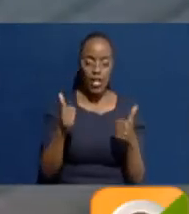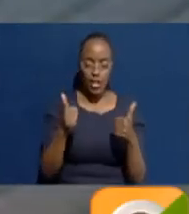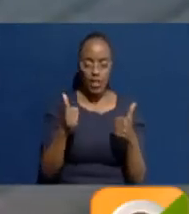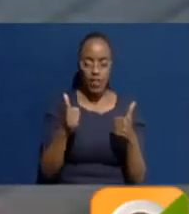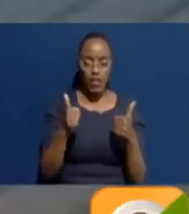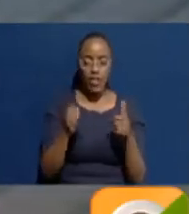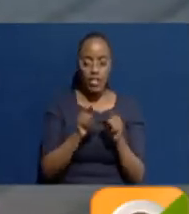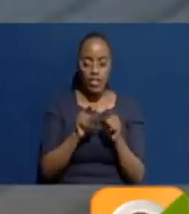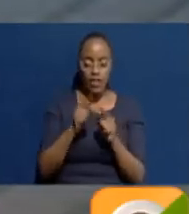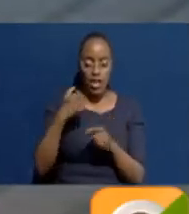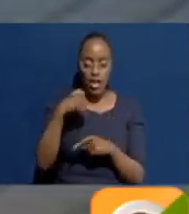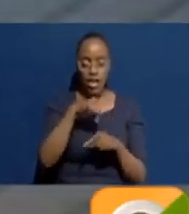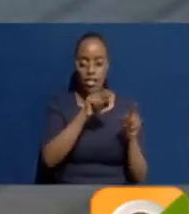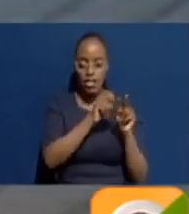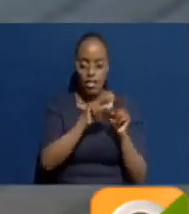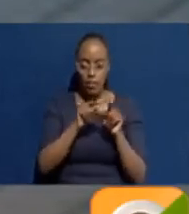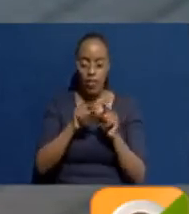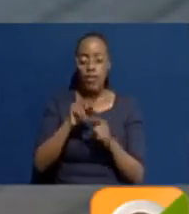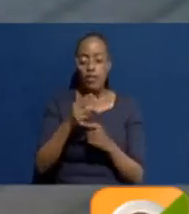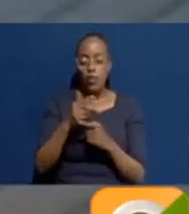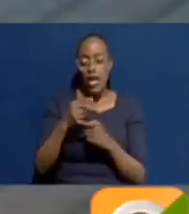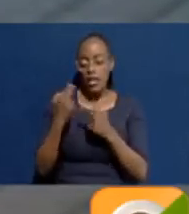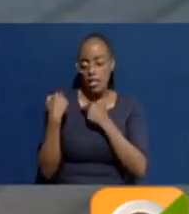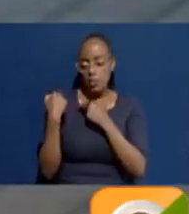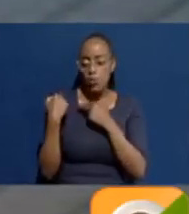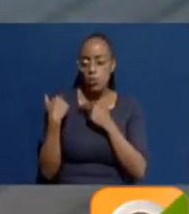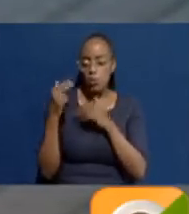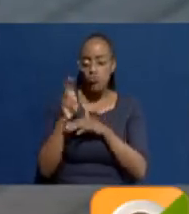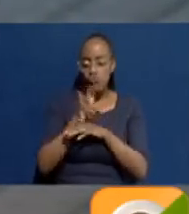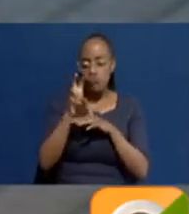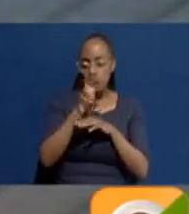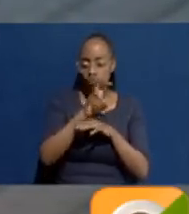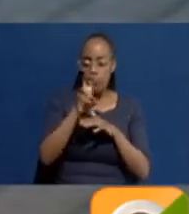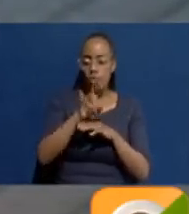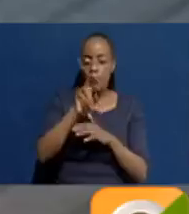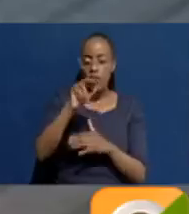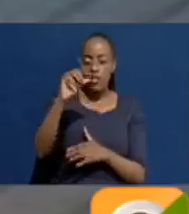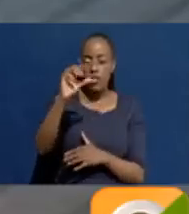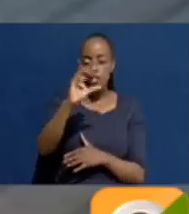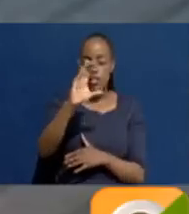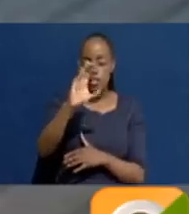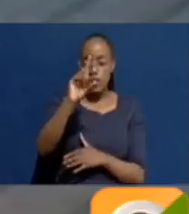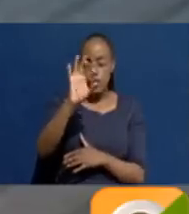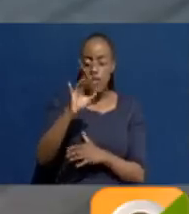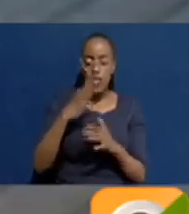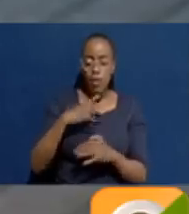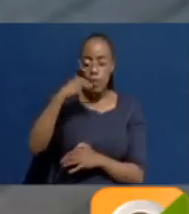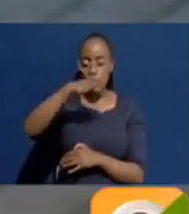are patrons to NGCDF funds, where people qualify for